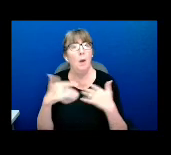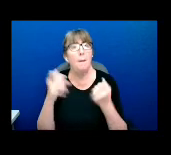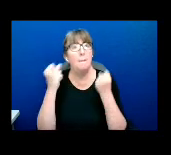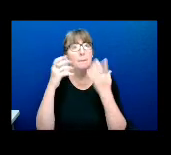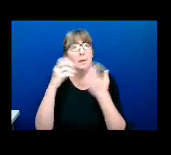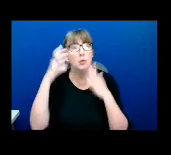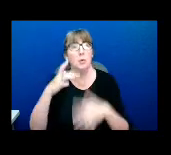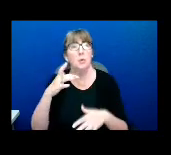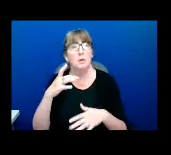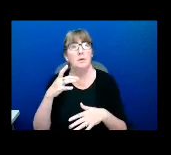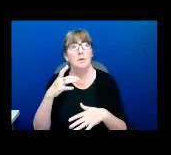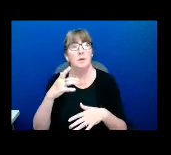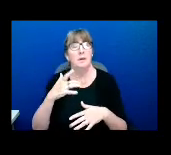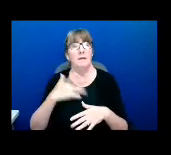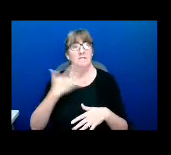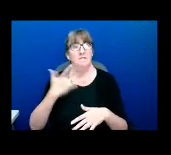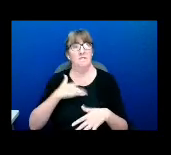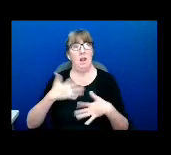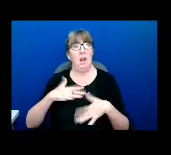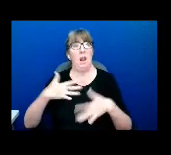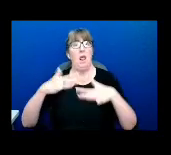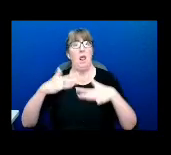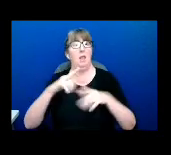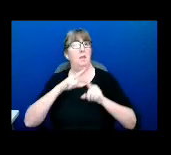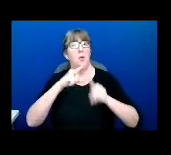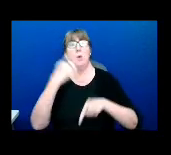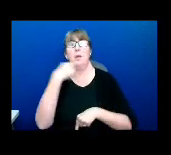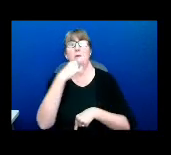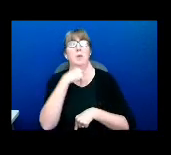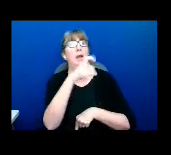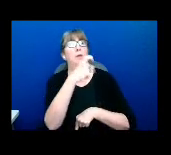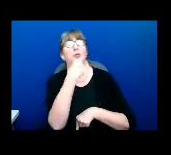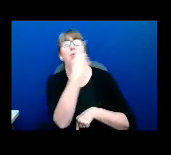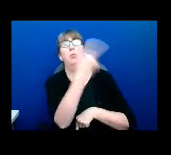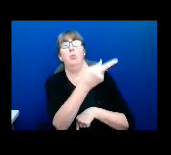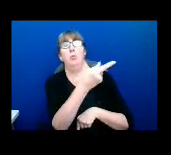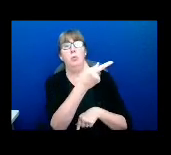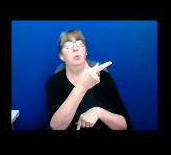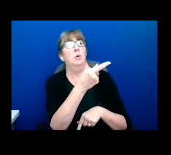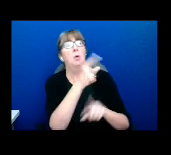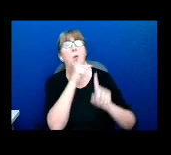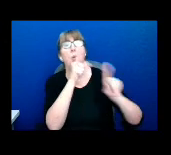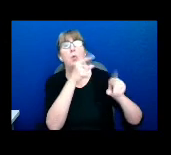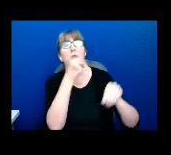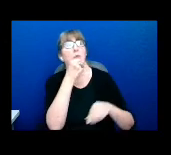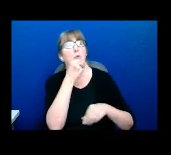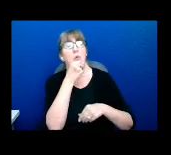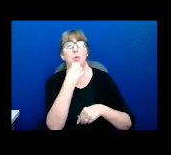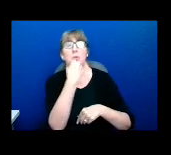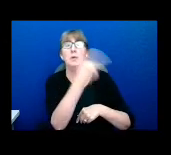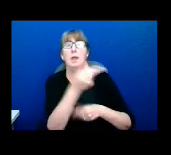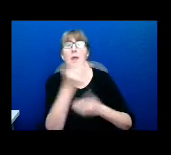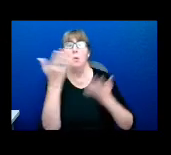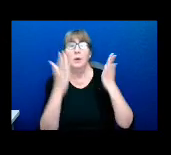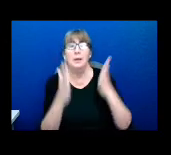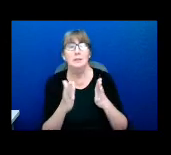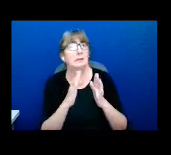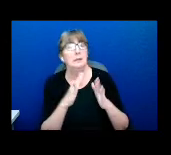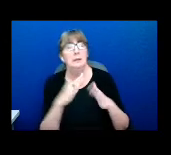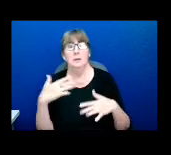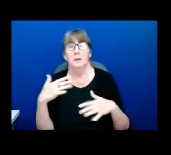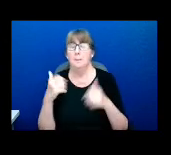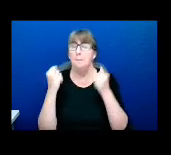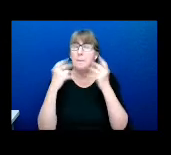anxiety of placing an order when they go out to a restaurant to be able to say to the waiter or waitress what their order is. But we've